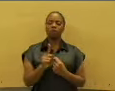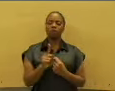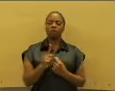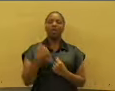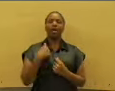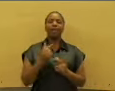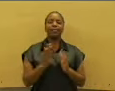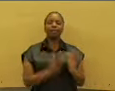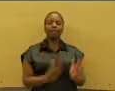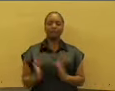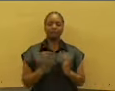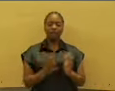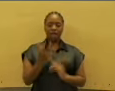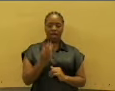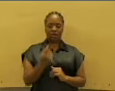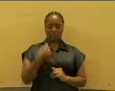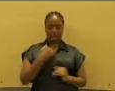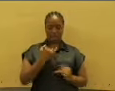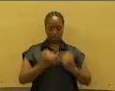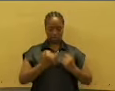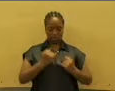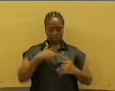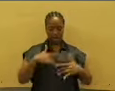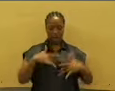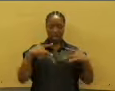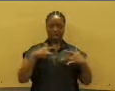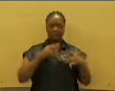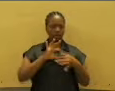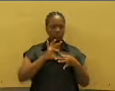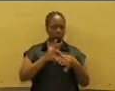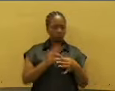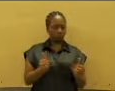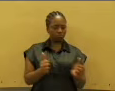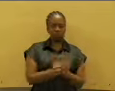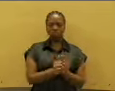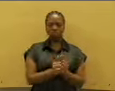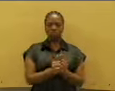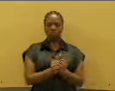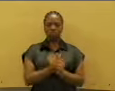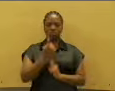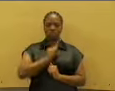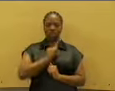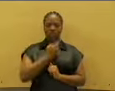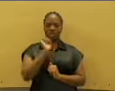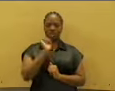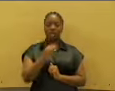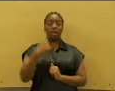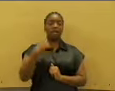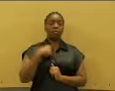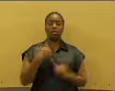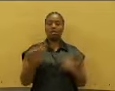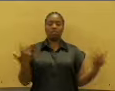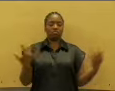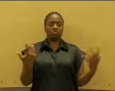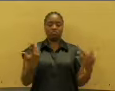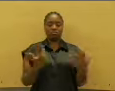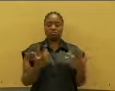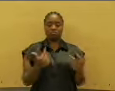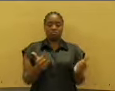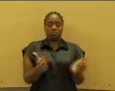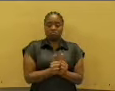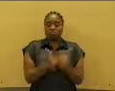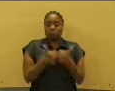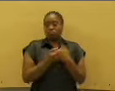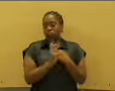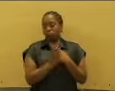ability to organize their sexual lives and relationships in self-defining ways. So they can be polyamorous, belong to BDSM worlds, engage